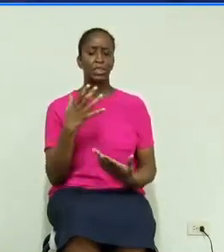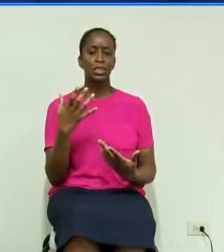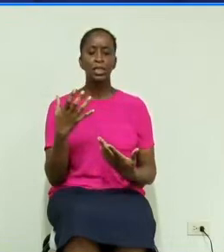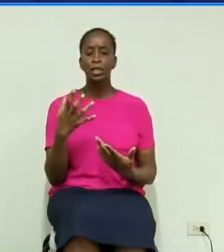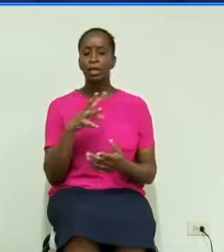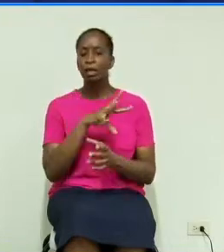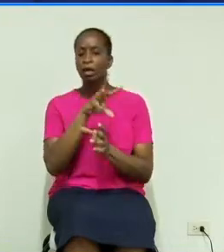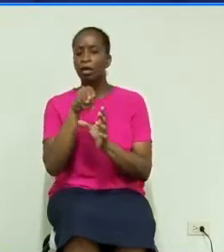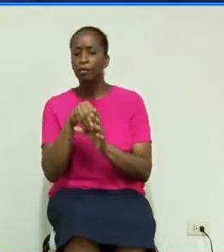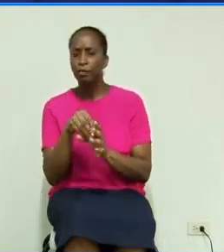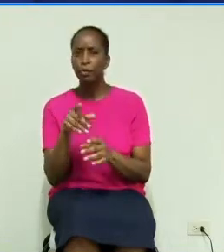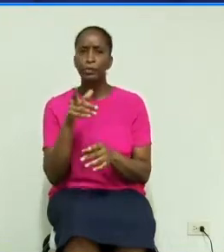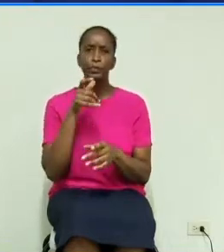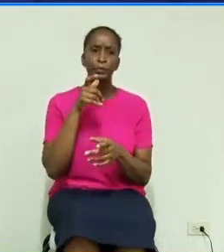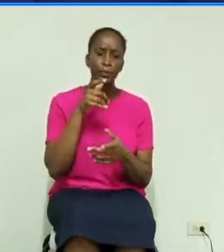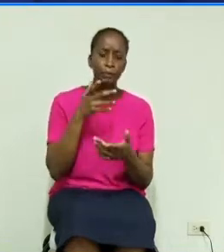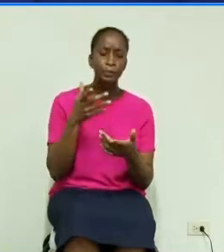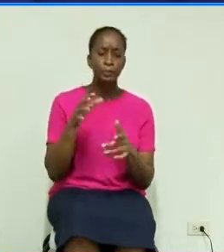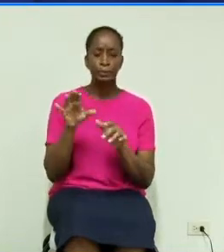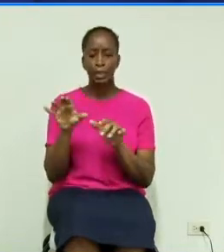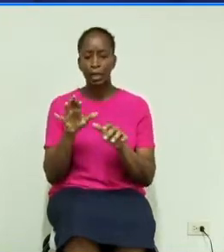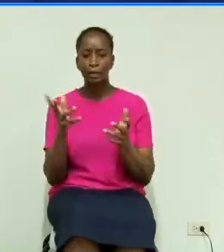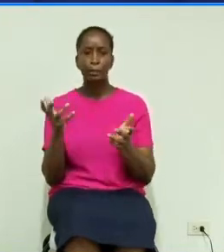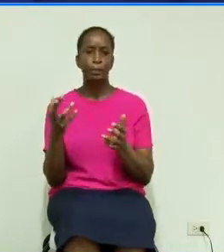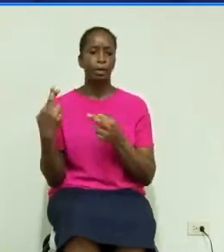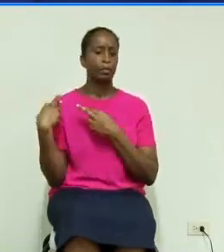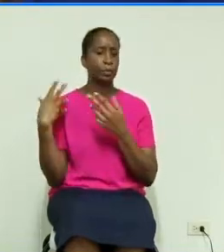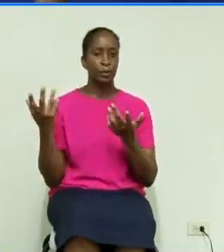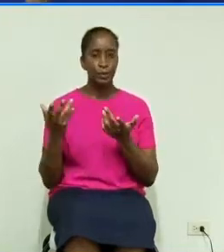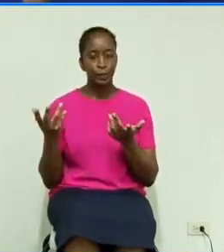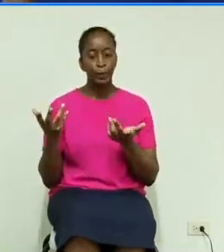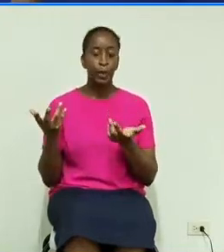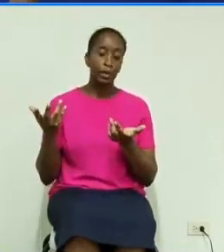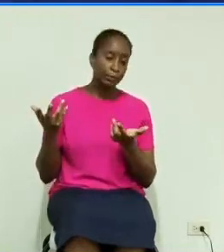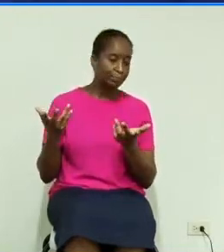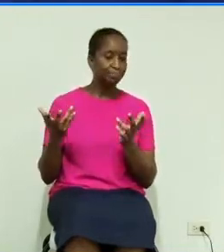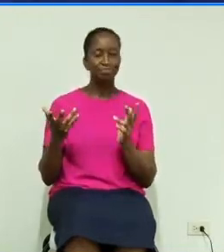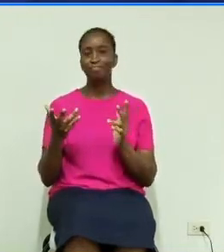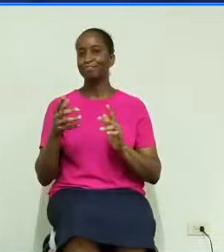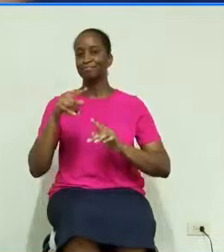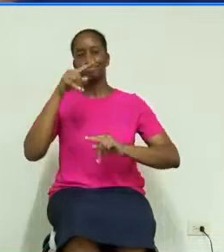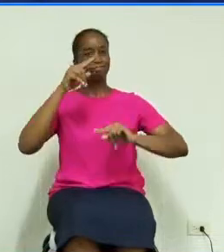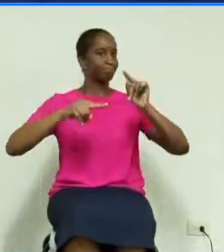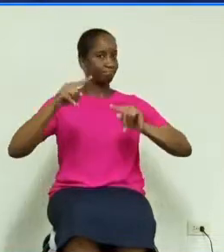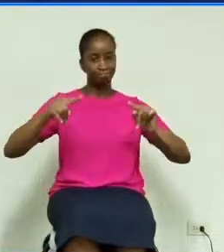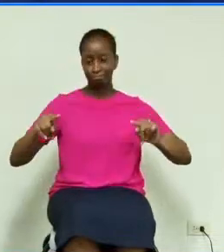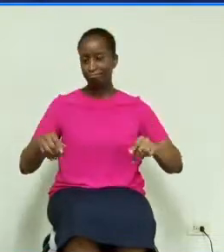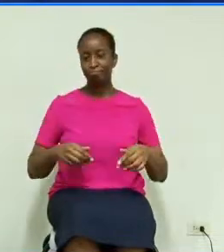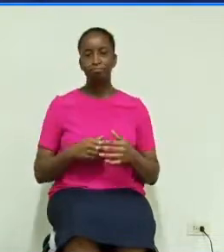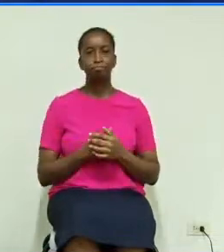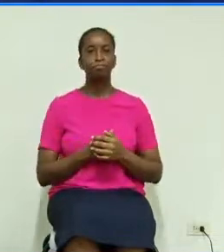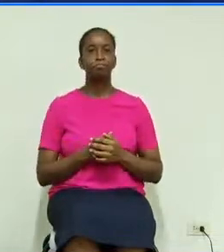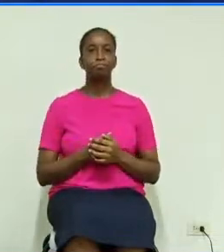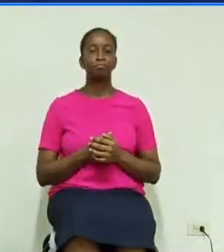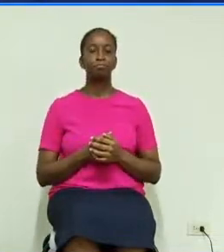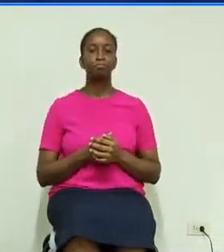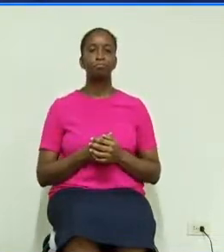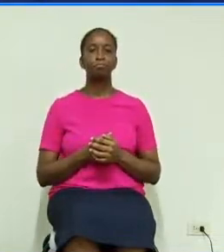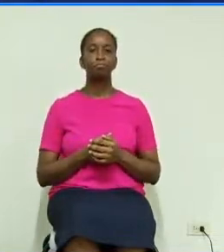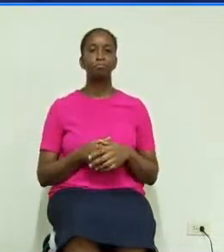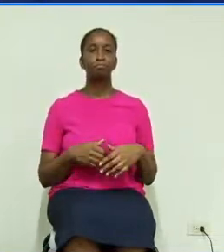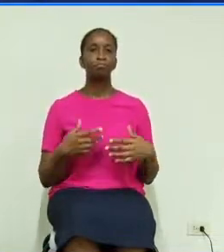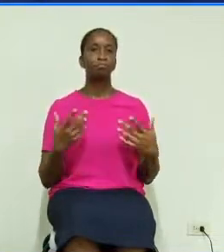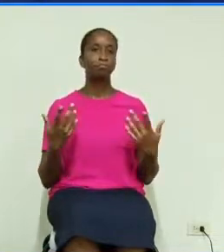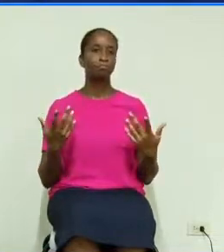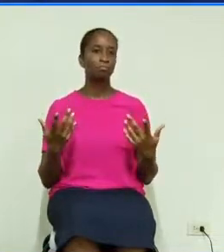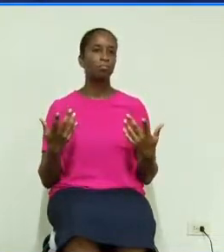and I think that we would consider going down that direction, because I don't think we want to remove the